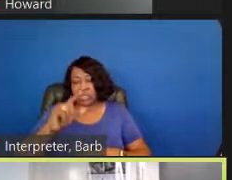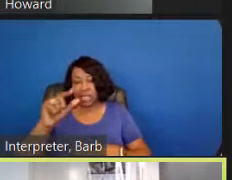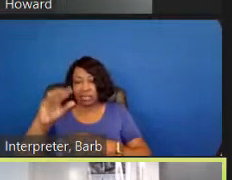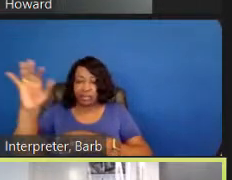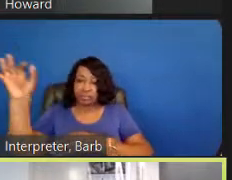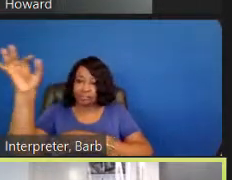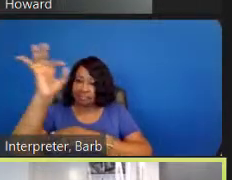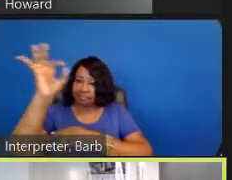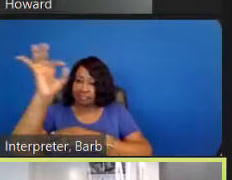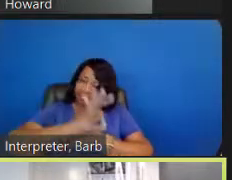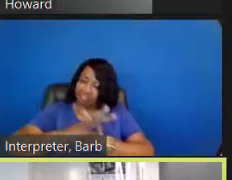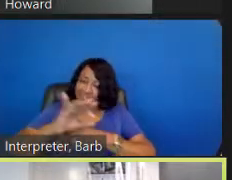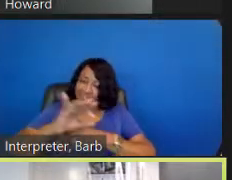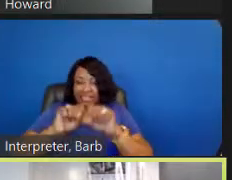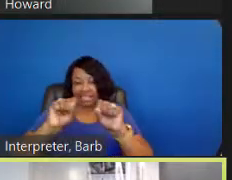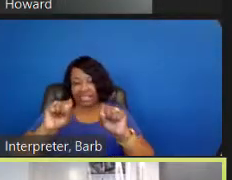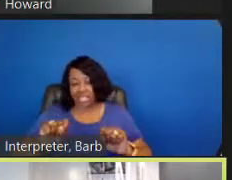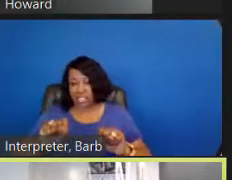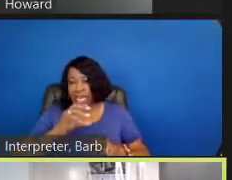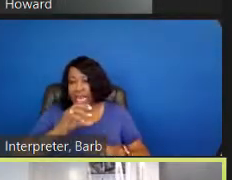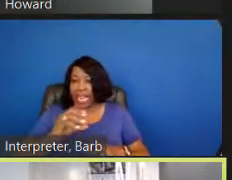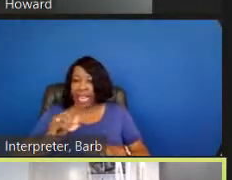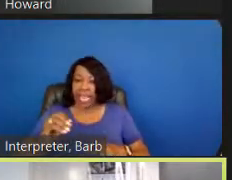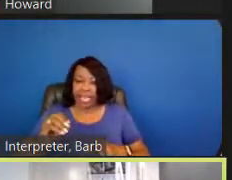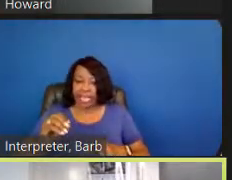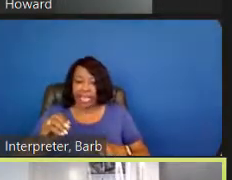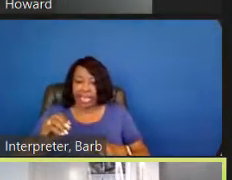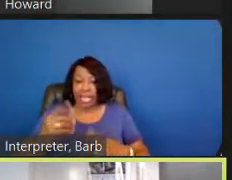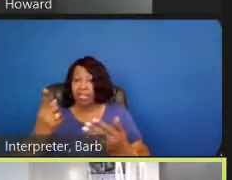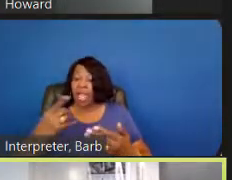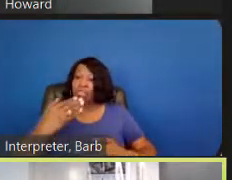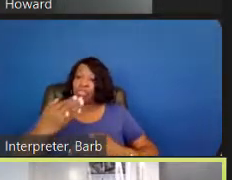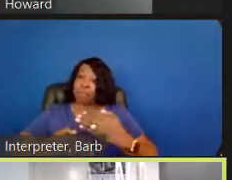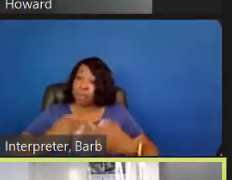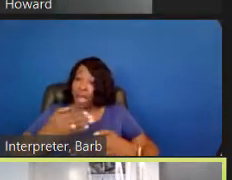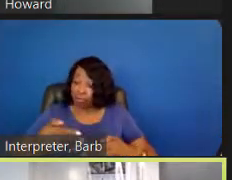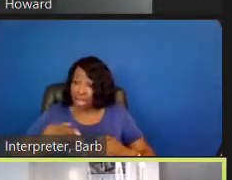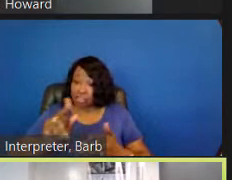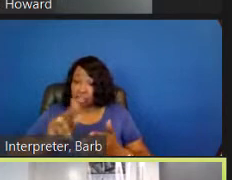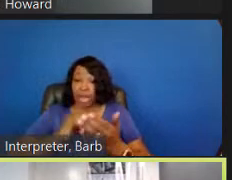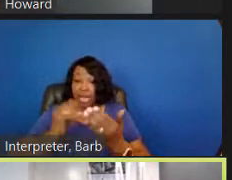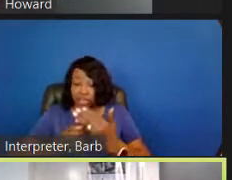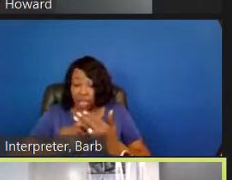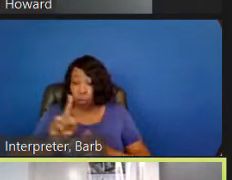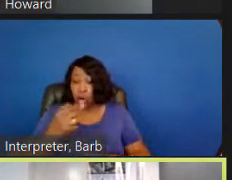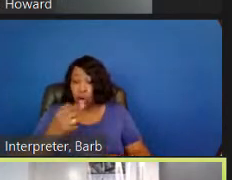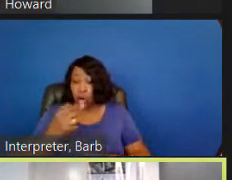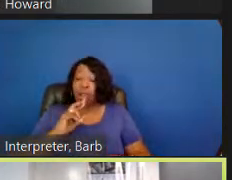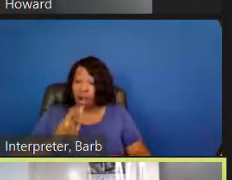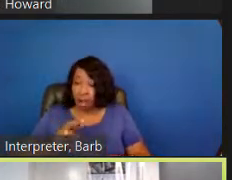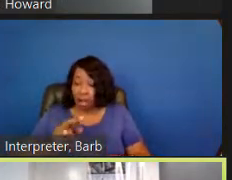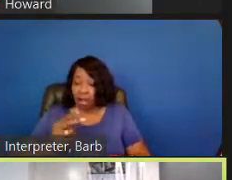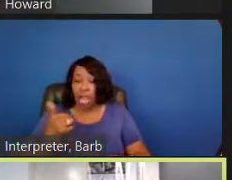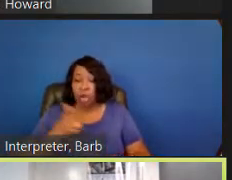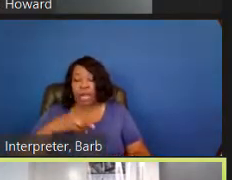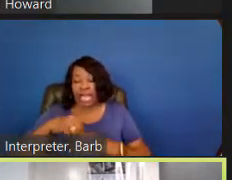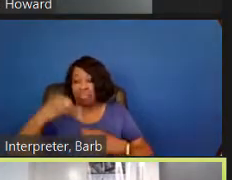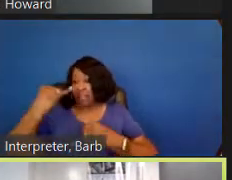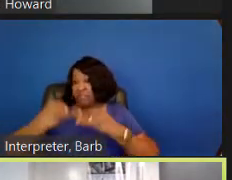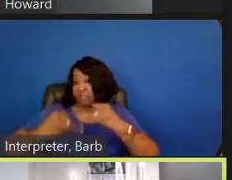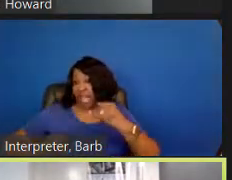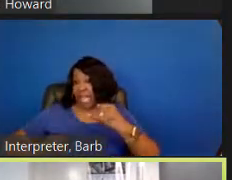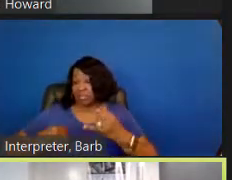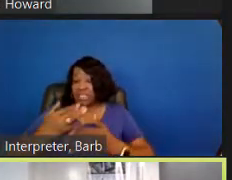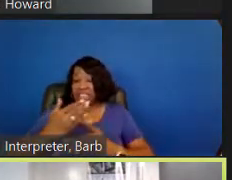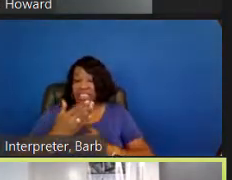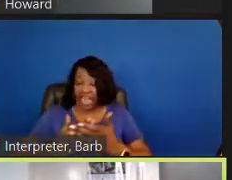station. As far as the progress of the project and where we are in the final stages